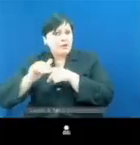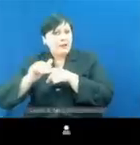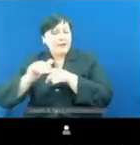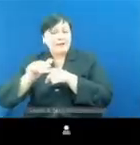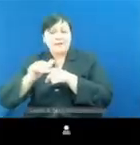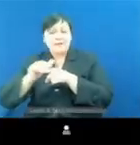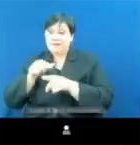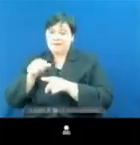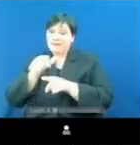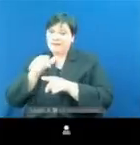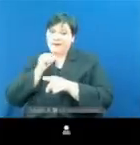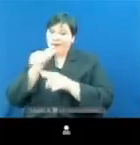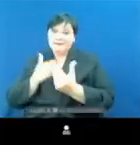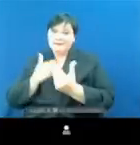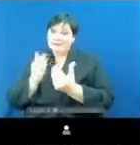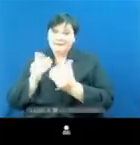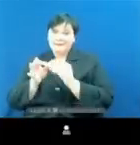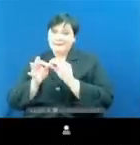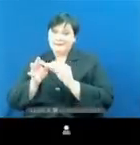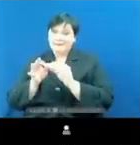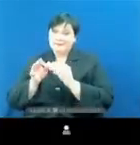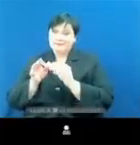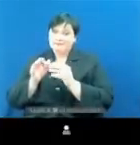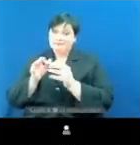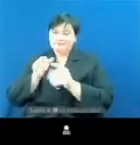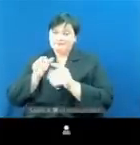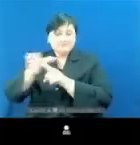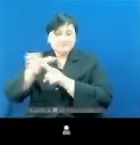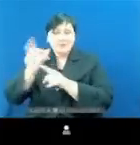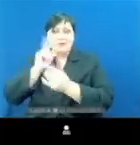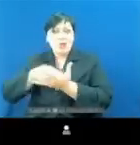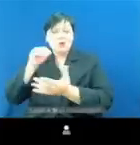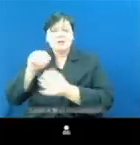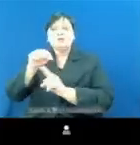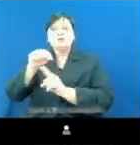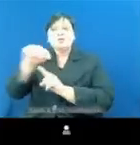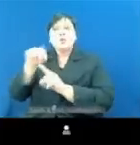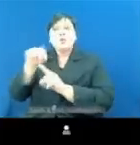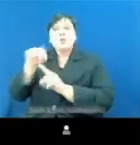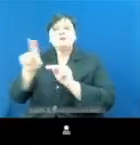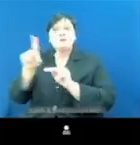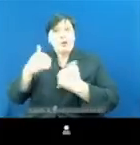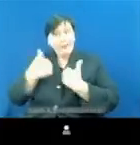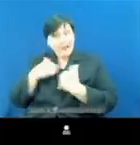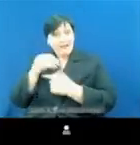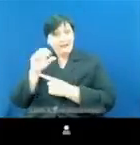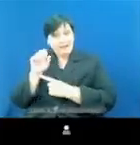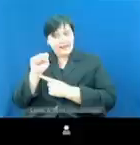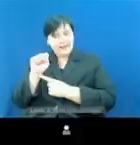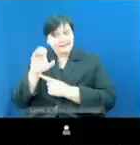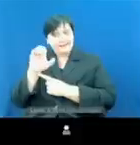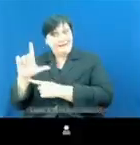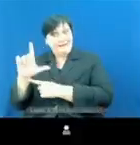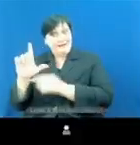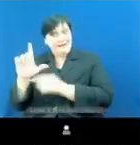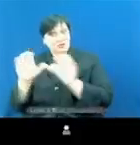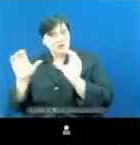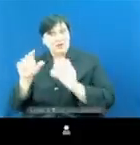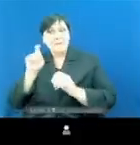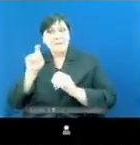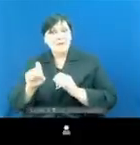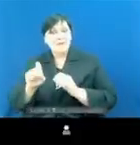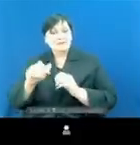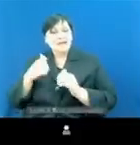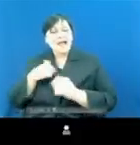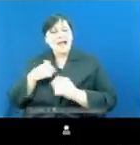learn. So people who hold the SCL are required to receive 2.0